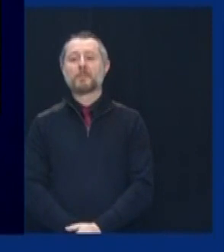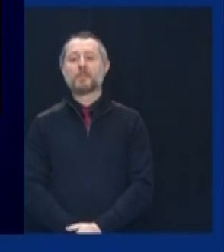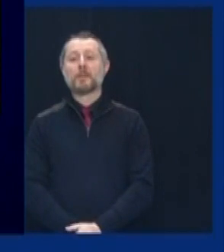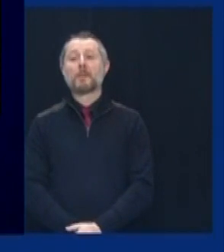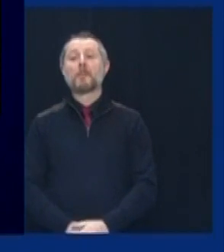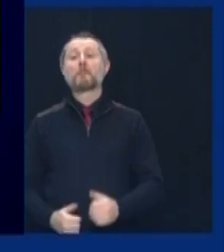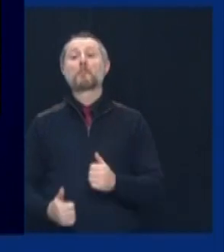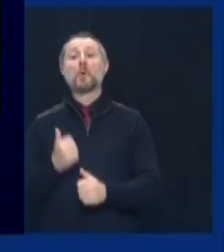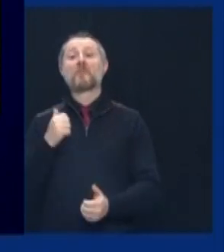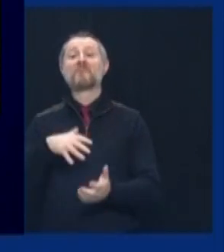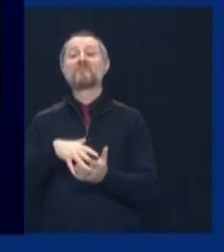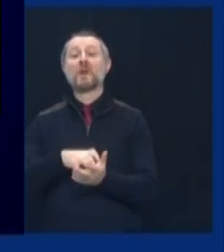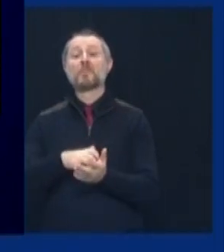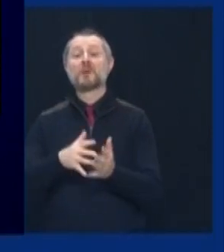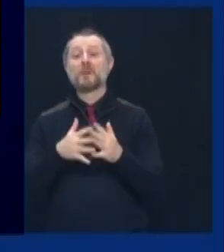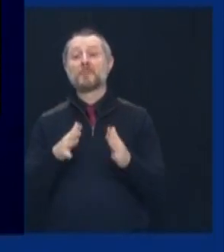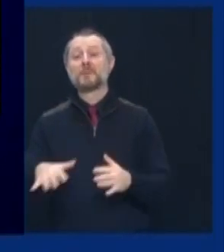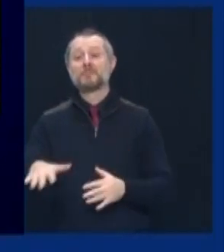Americans.